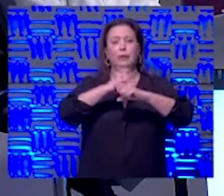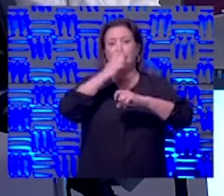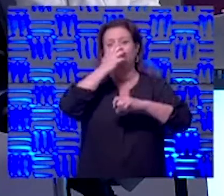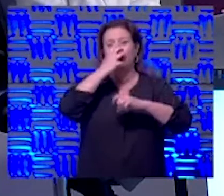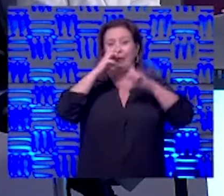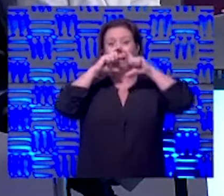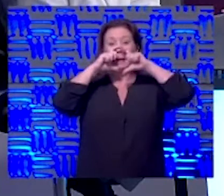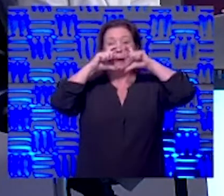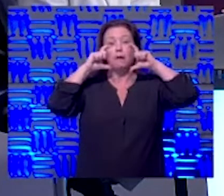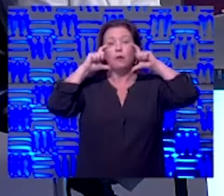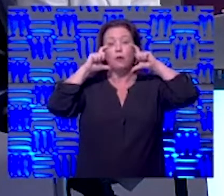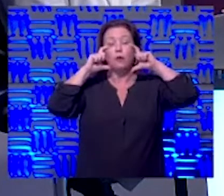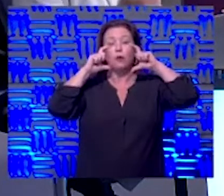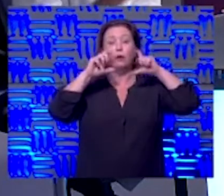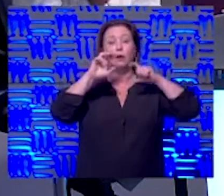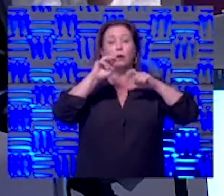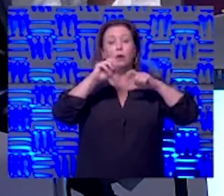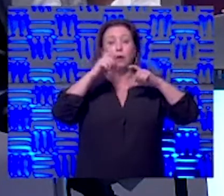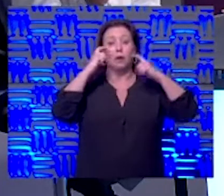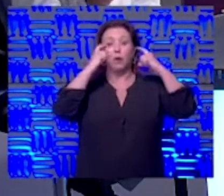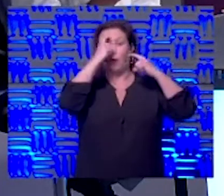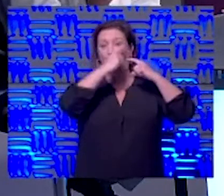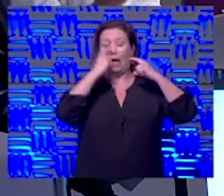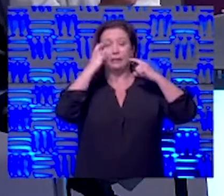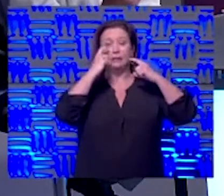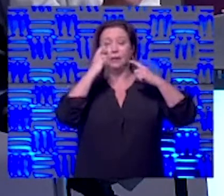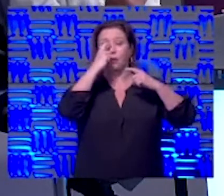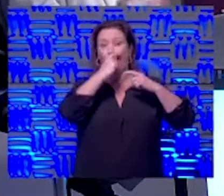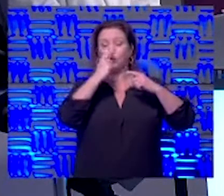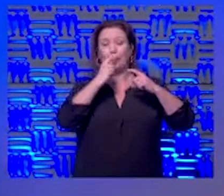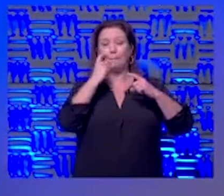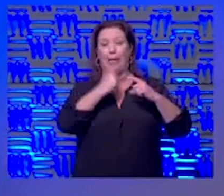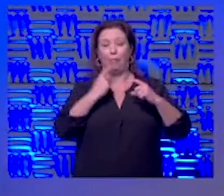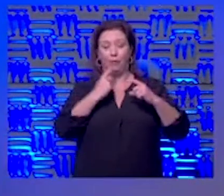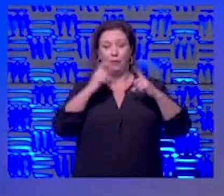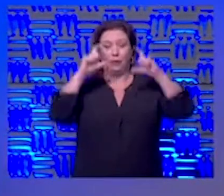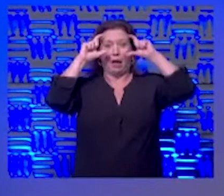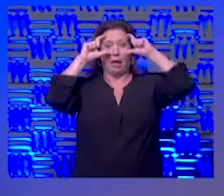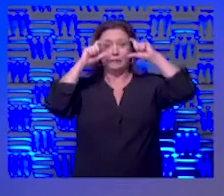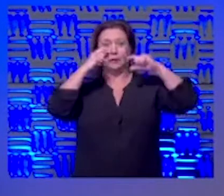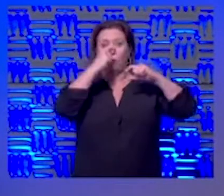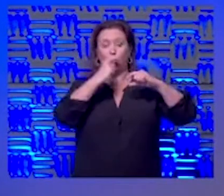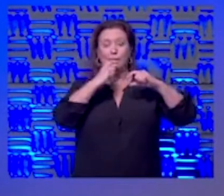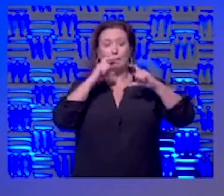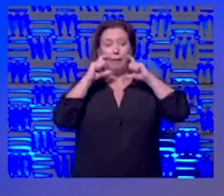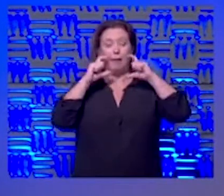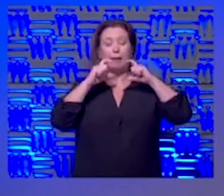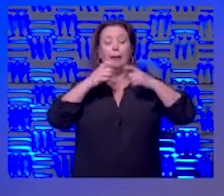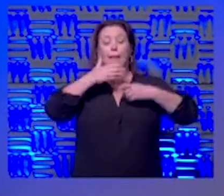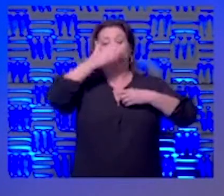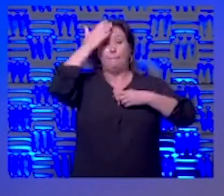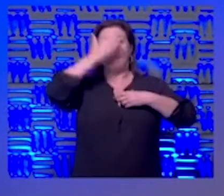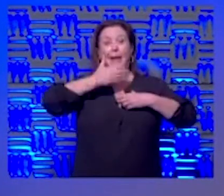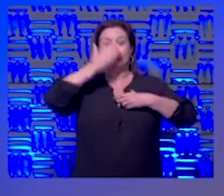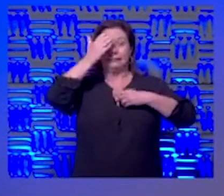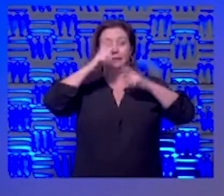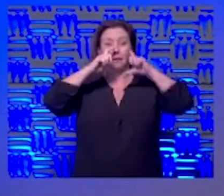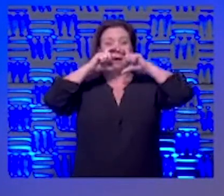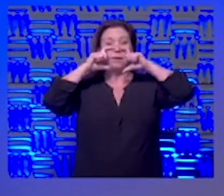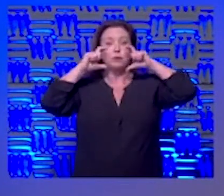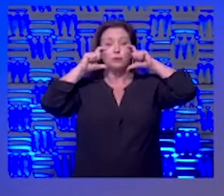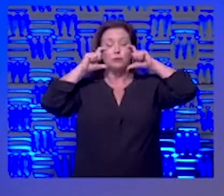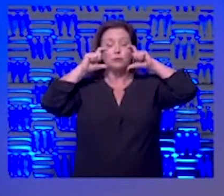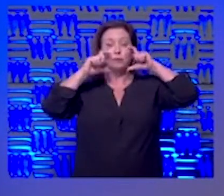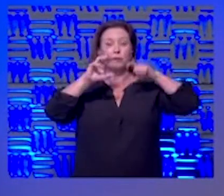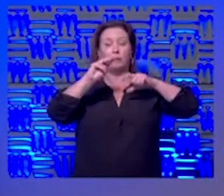membranes covered. Mucous membranes are your eyes, your nose, and your mouth. And really the mask covers the majority of that. It covers your nose and